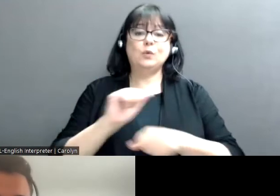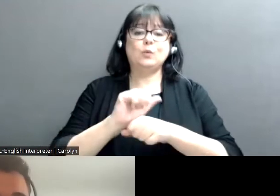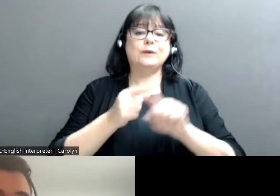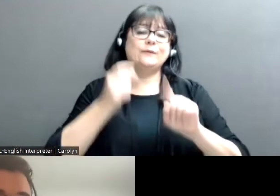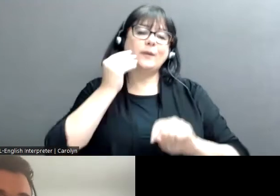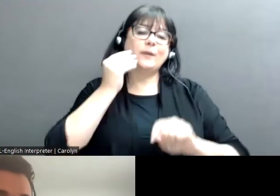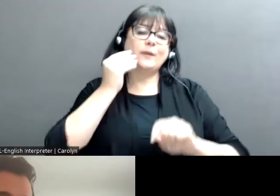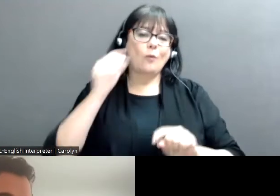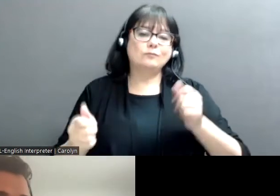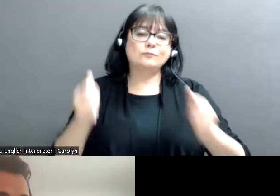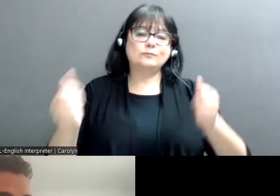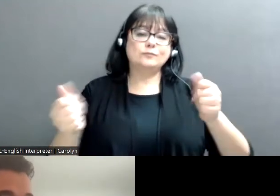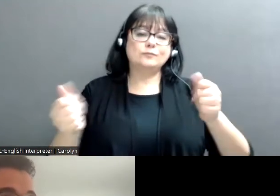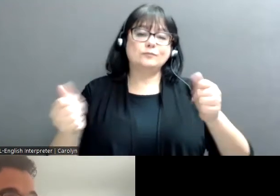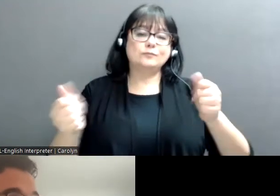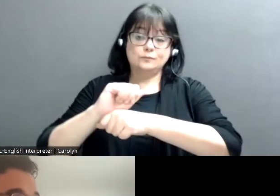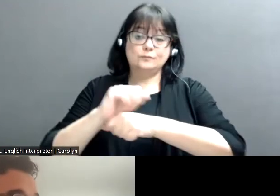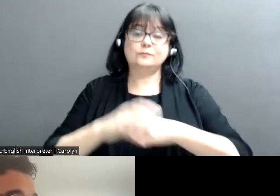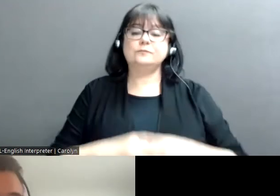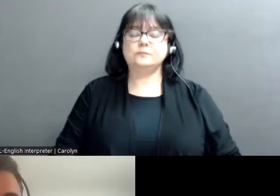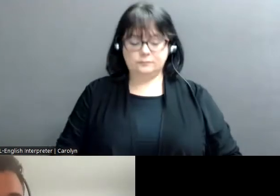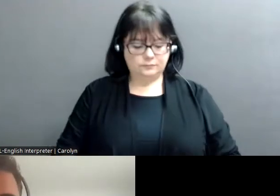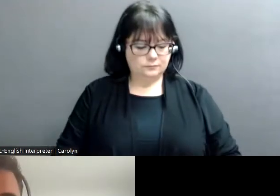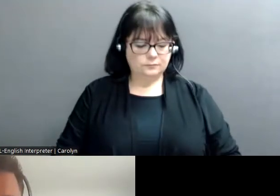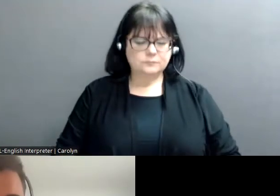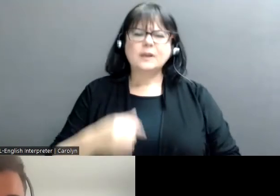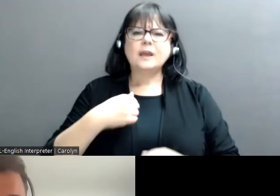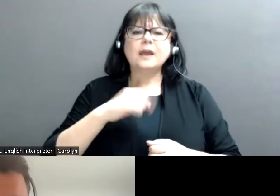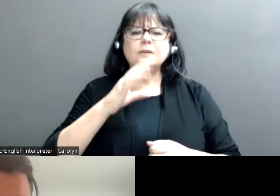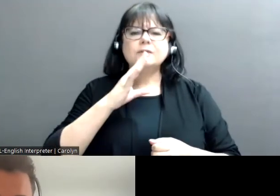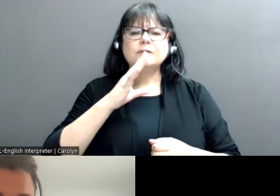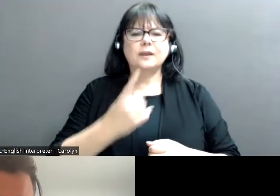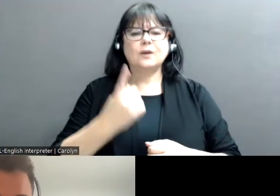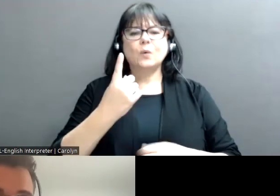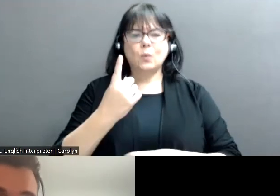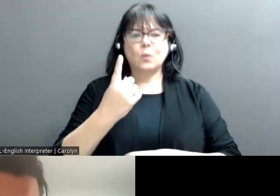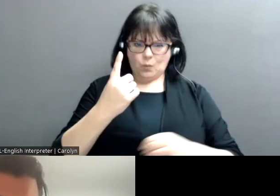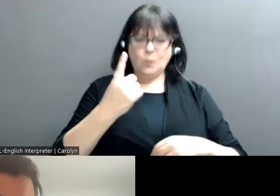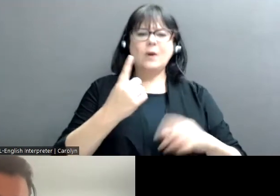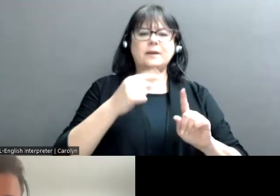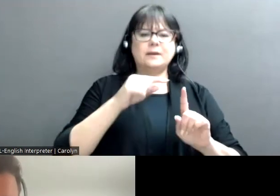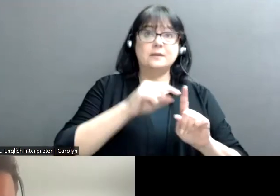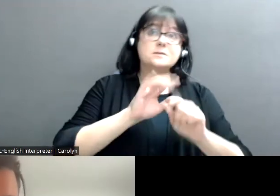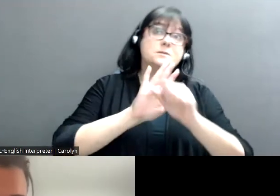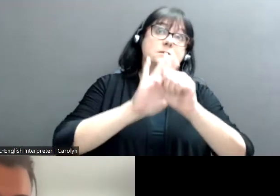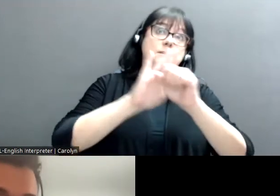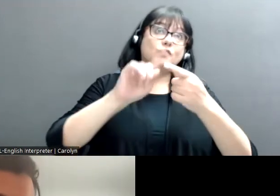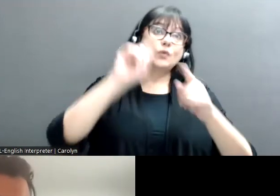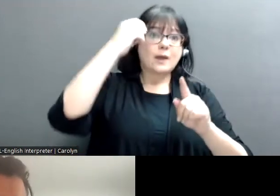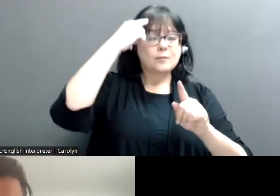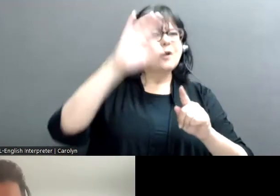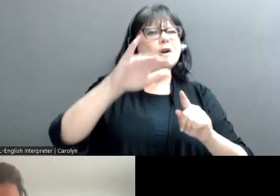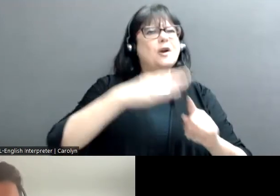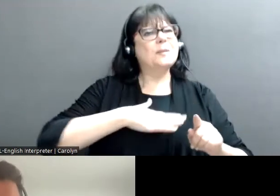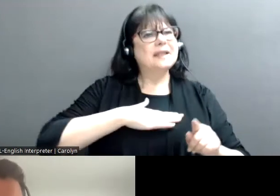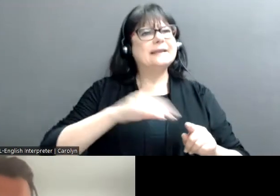we saw, I was talking to somebody who had been trying to push organizations over to Teams for years, and then the pandemic hit, and he